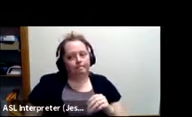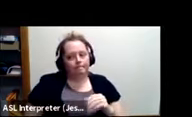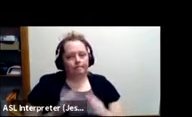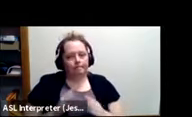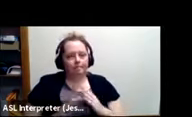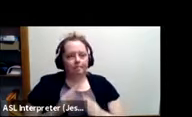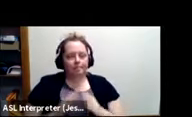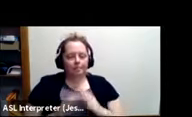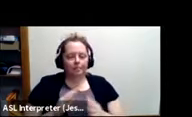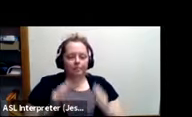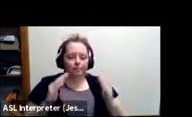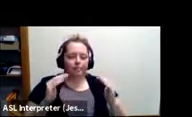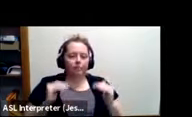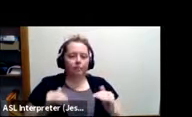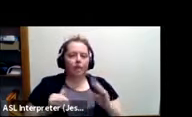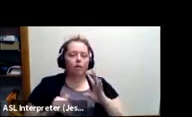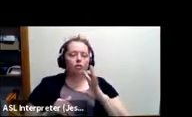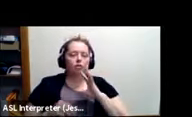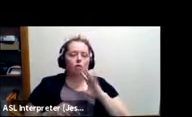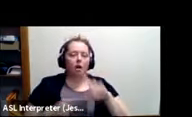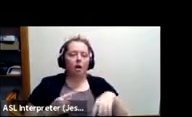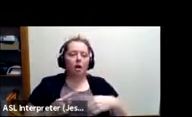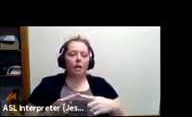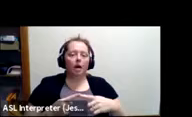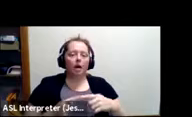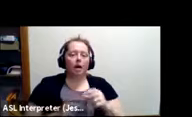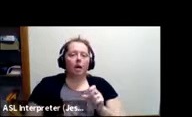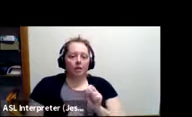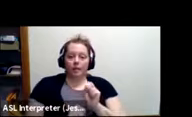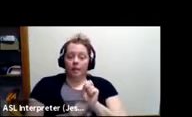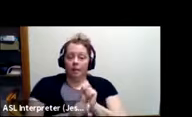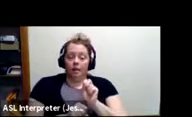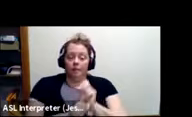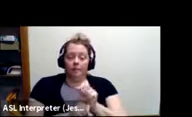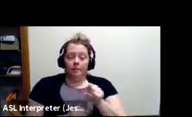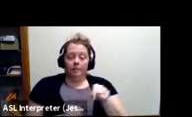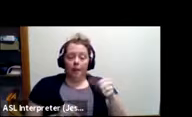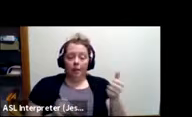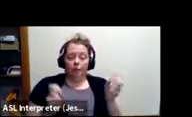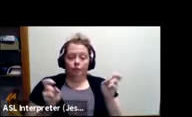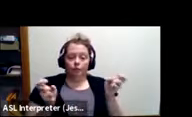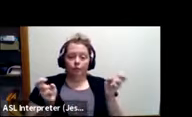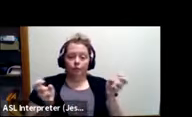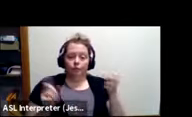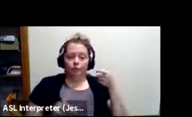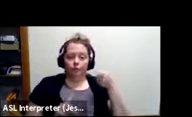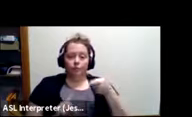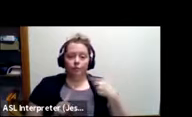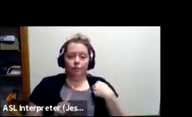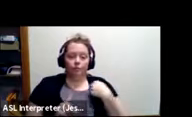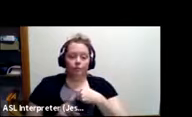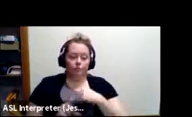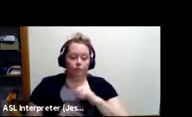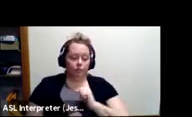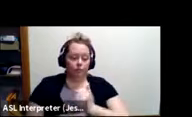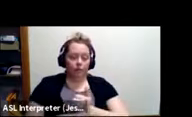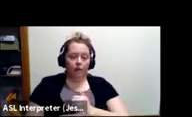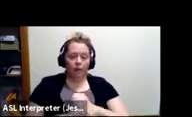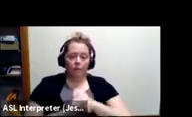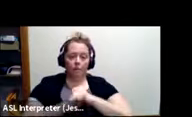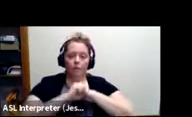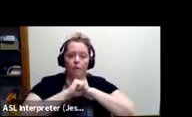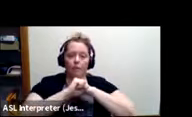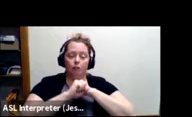I'm also going to talk about, employment. So this is another one of the areas that we have protections. In the